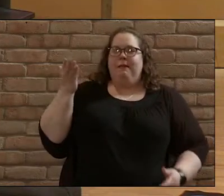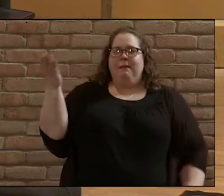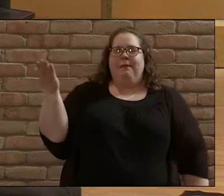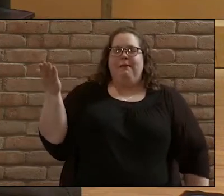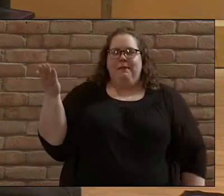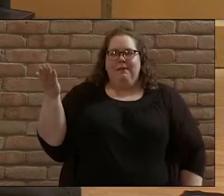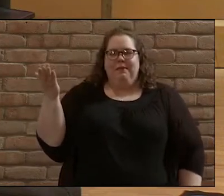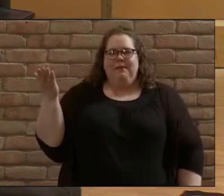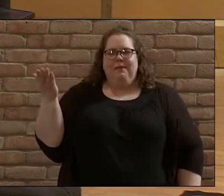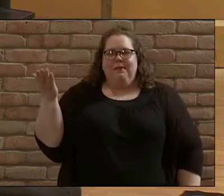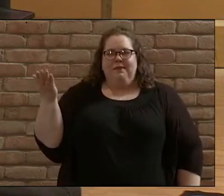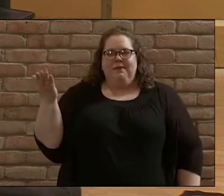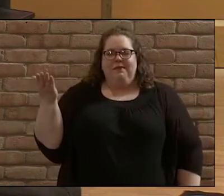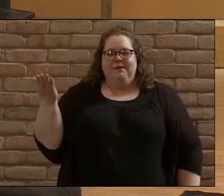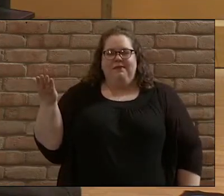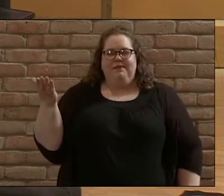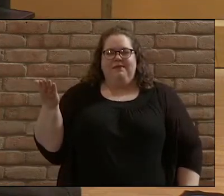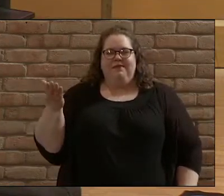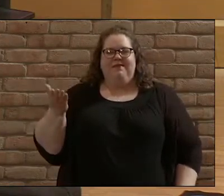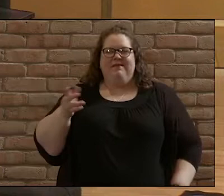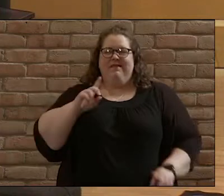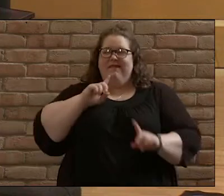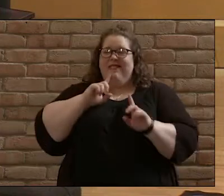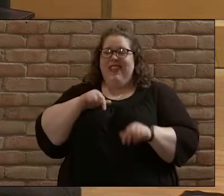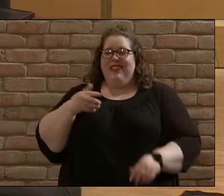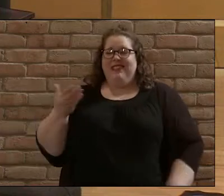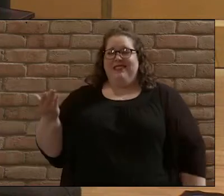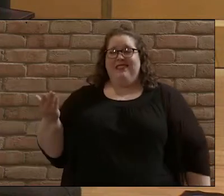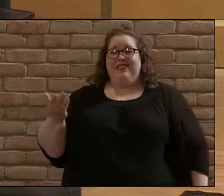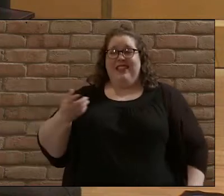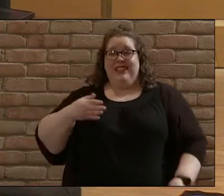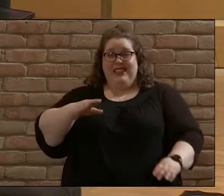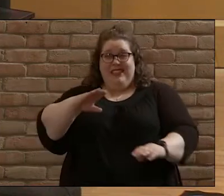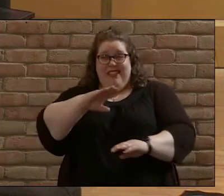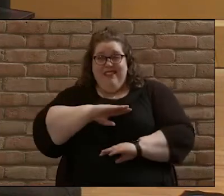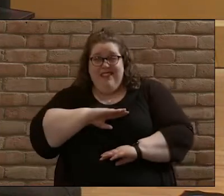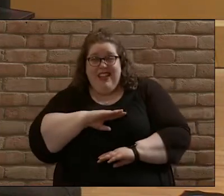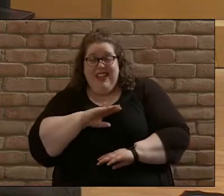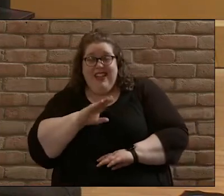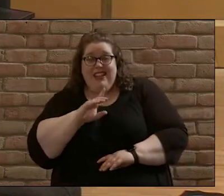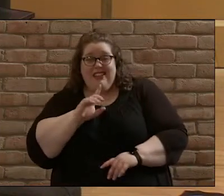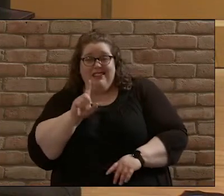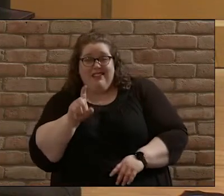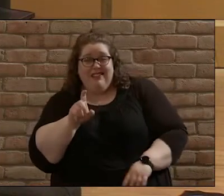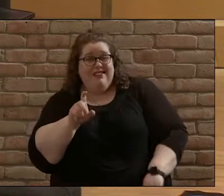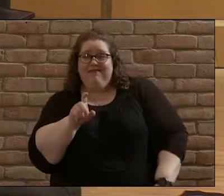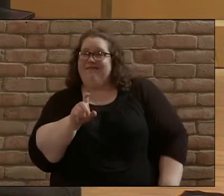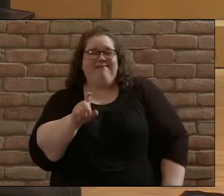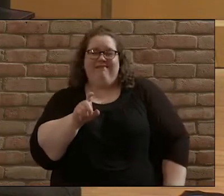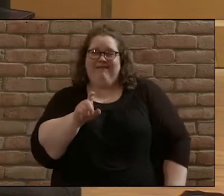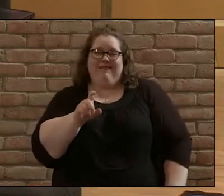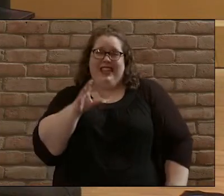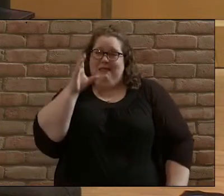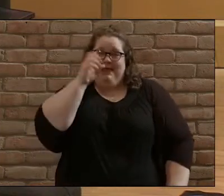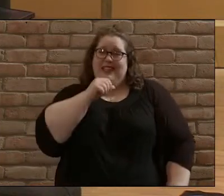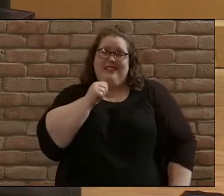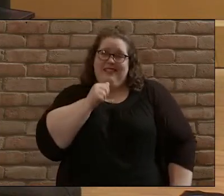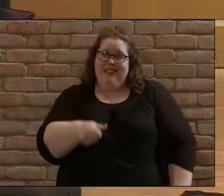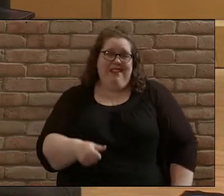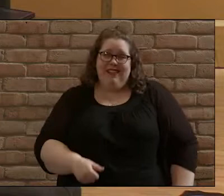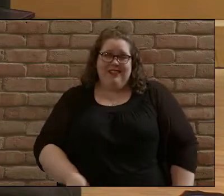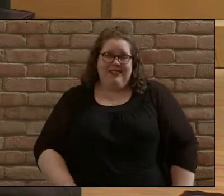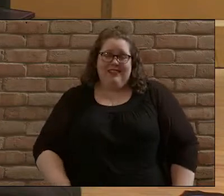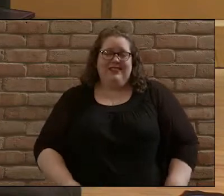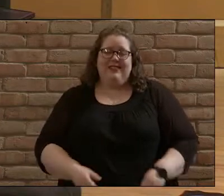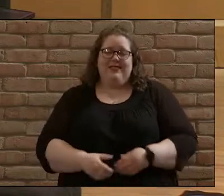answer. Not exactly the satisfying answer that you were hoping for, I'd guess.